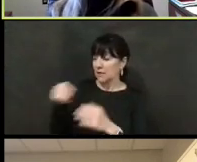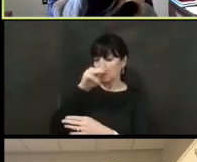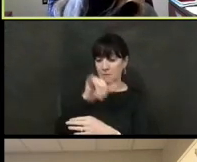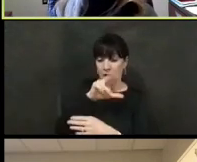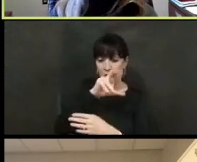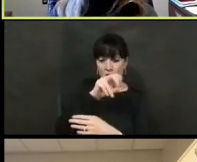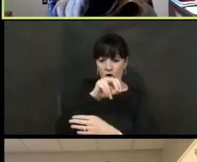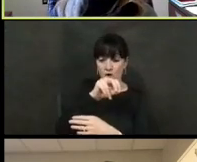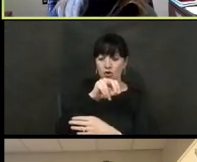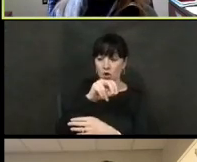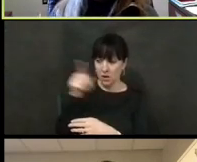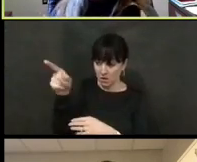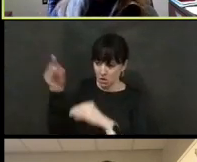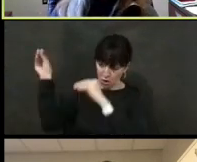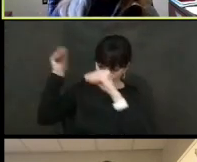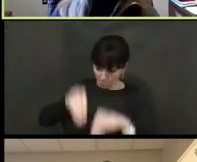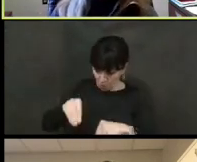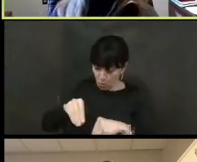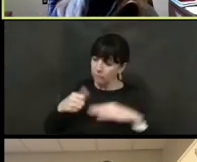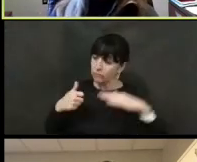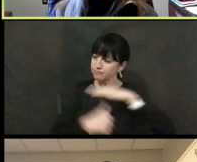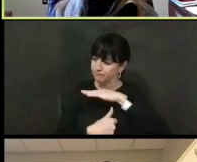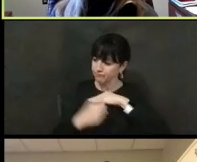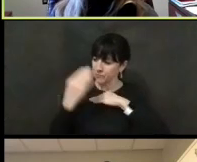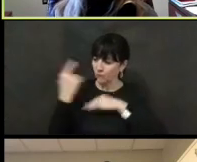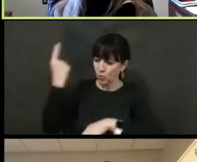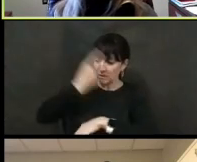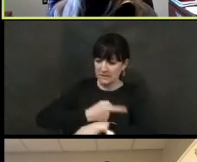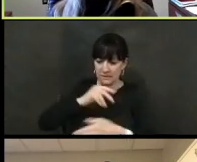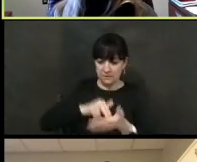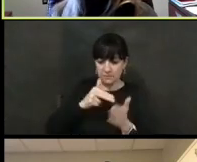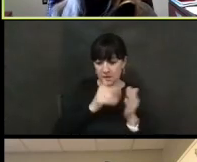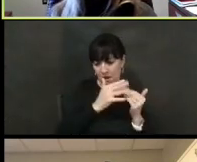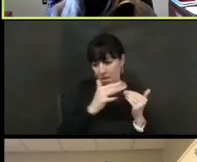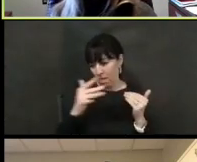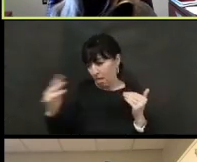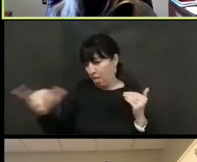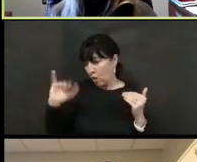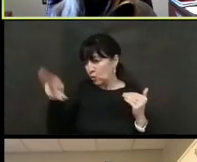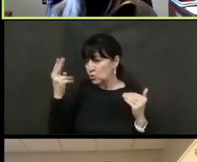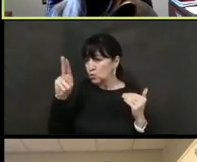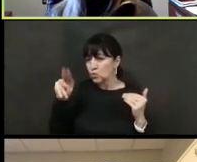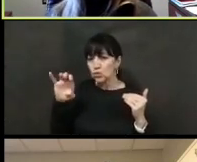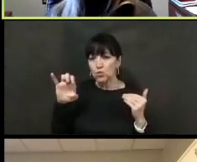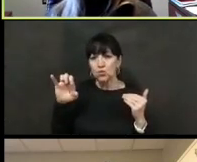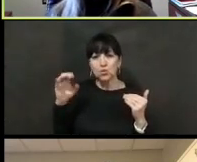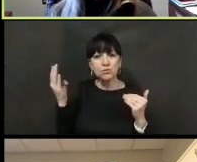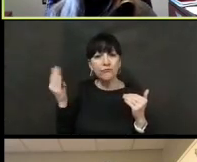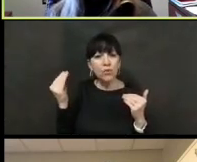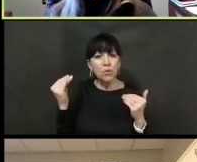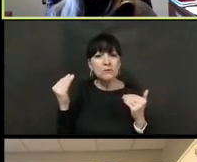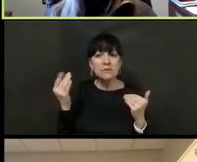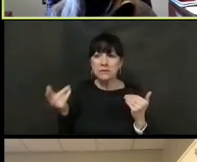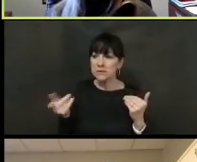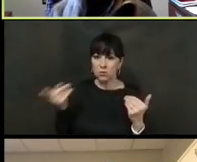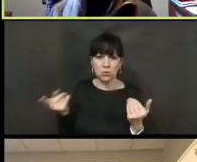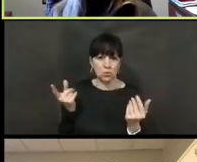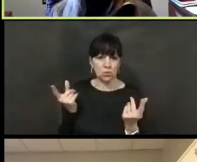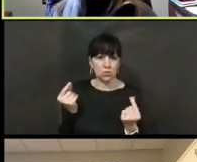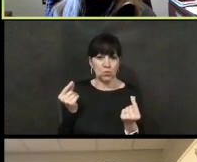at this point, I would at least think about, you know, how he's going to manage and get the things into his home if he's